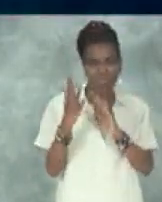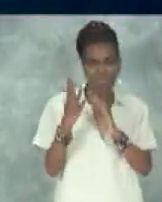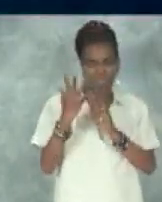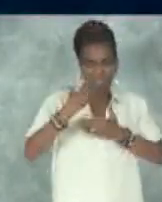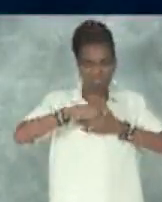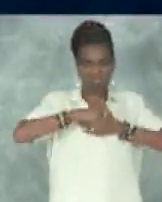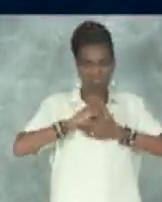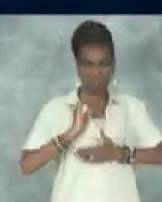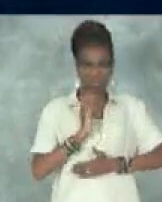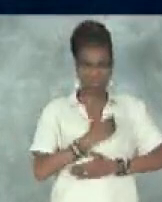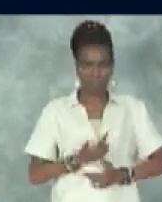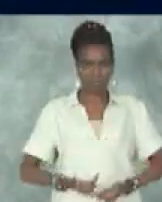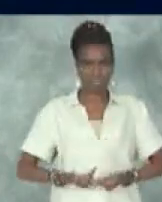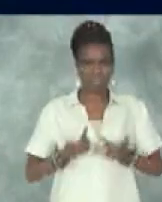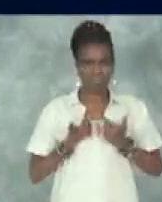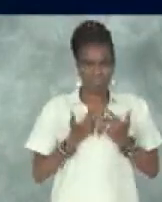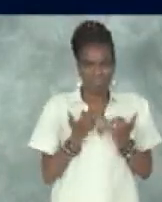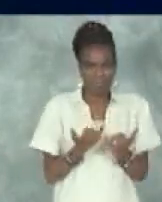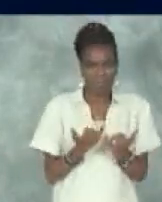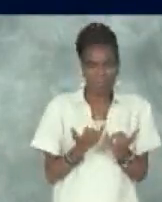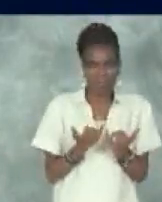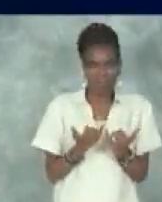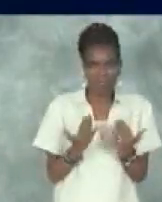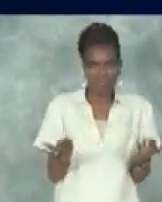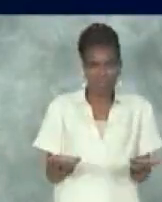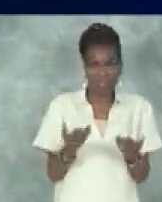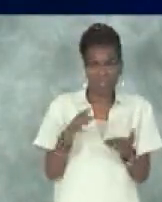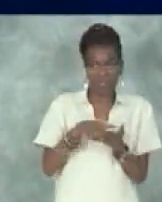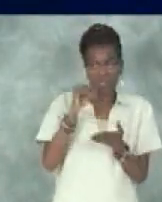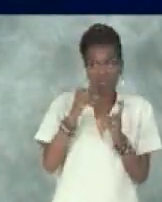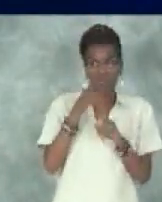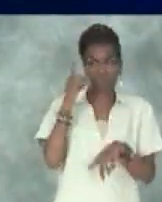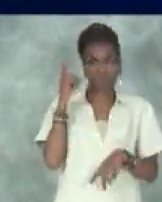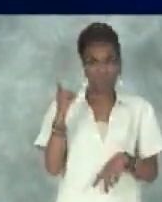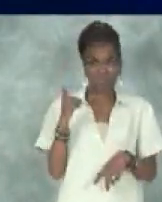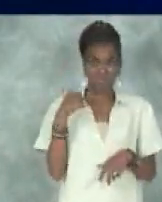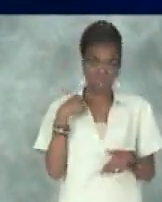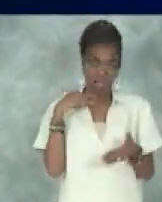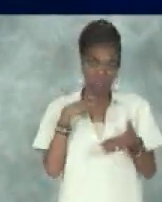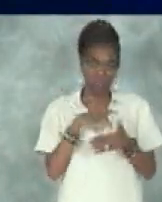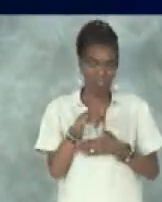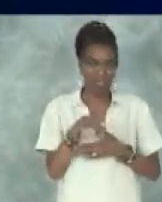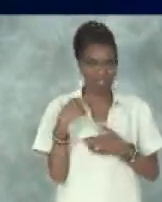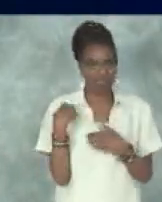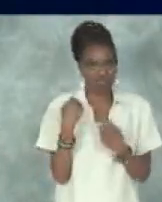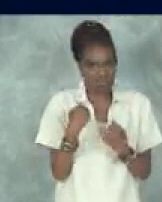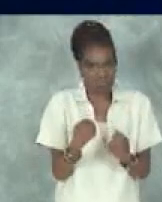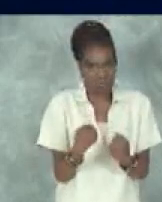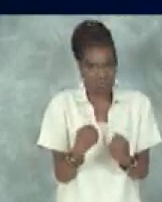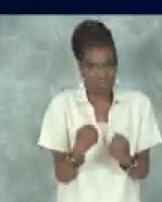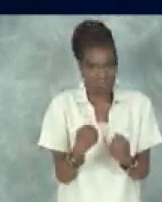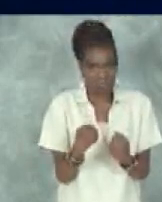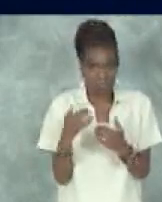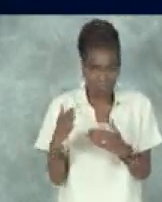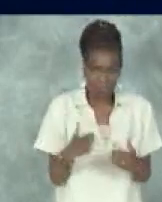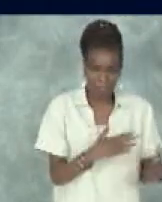And now, God, we turn to hear word from you. I have studied, but I need your strength. Prepared, but I need your